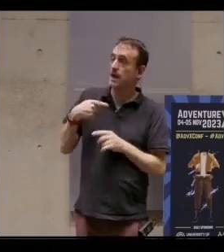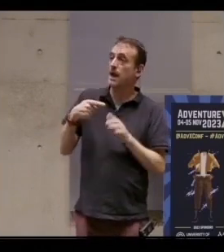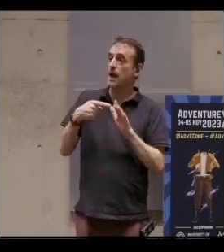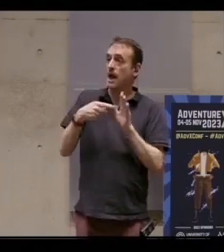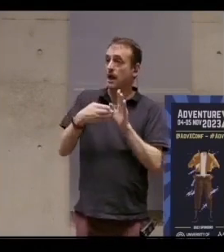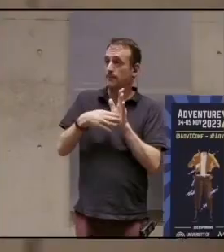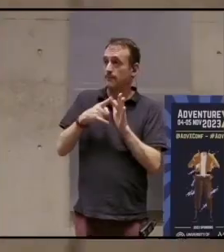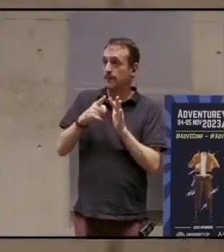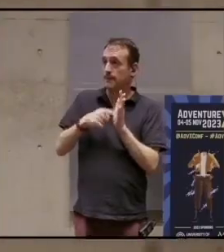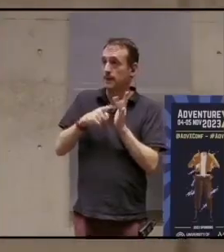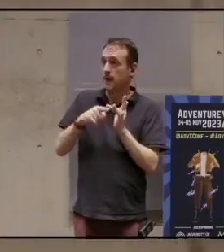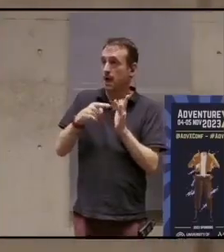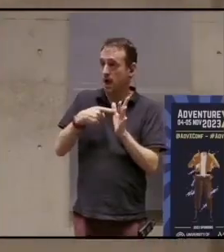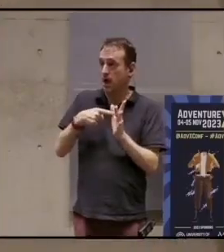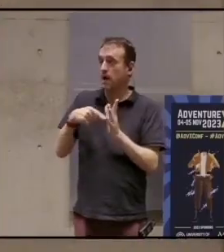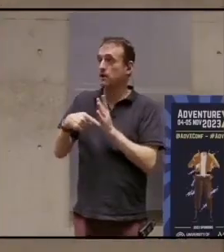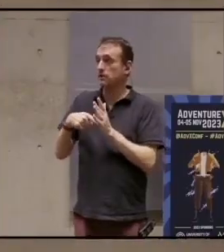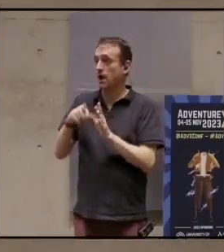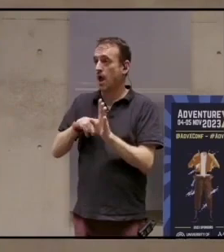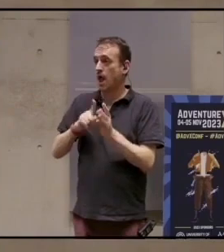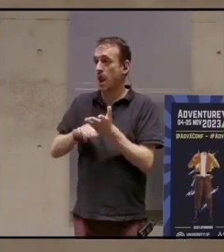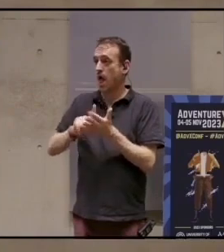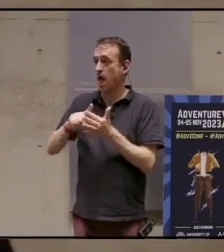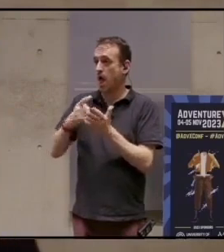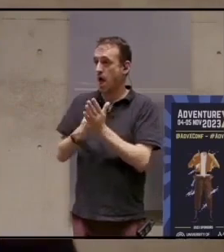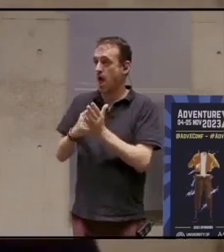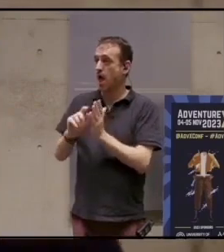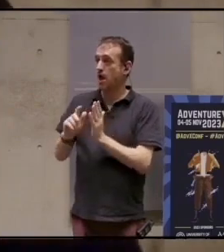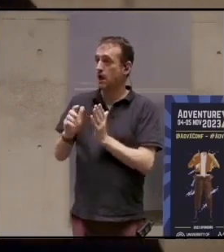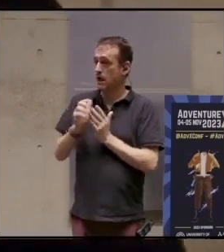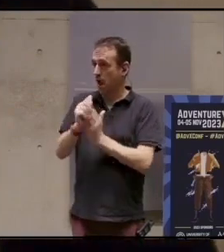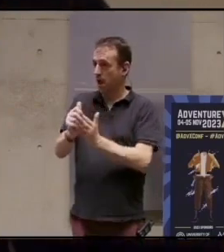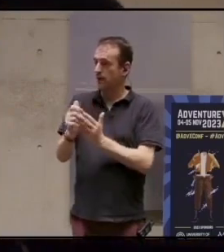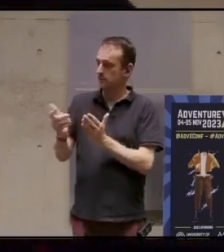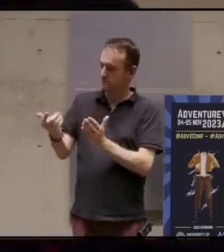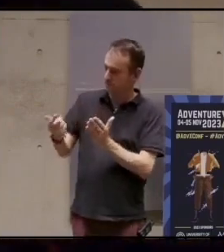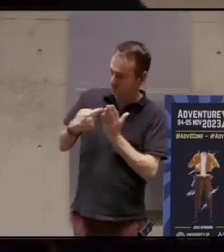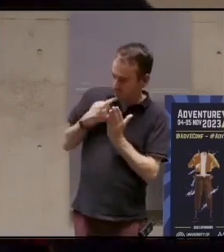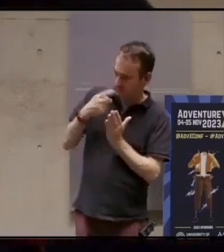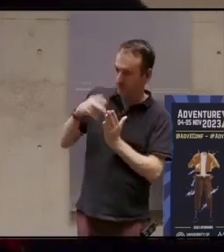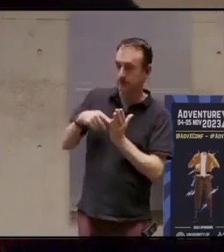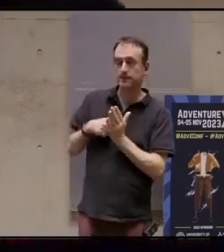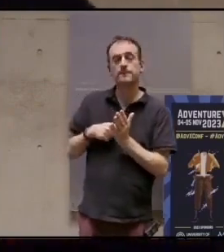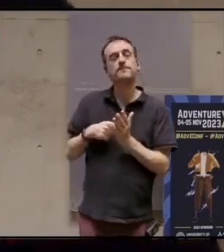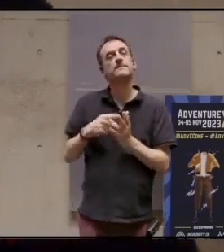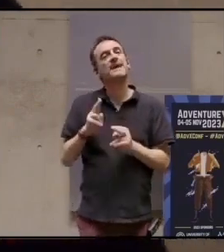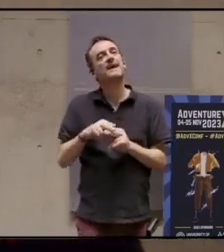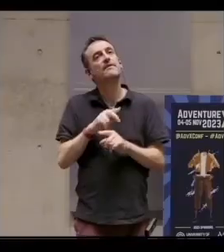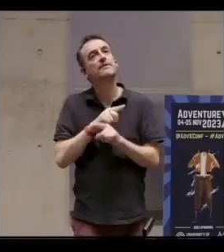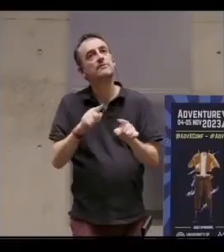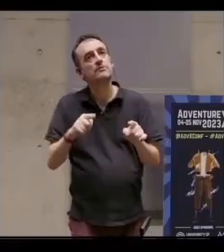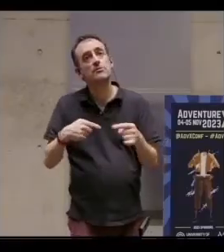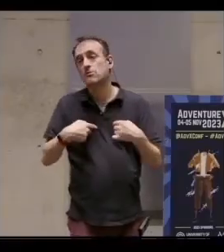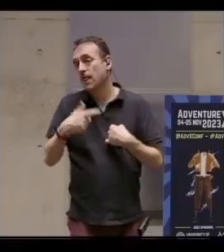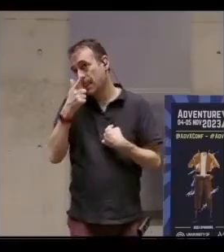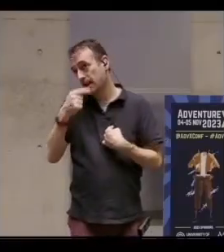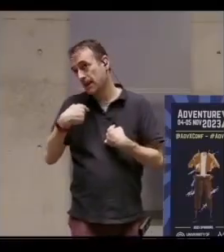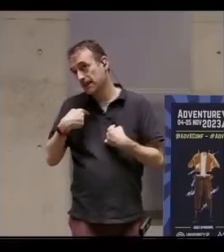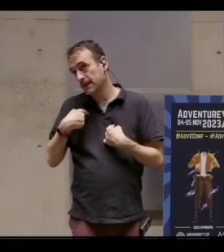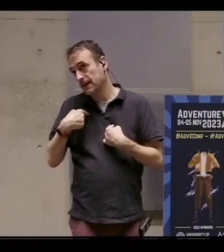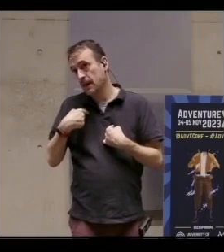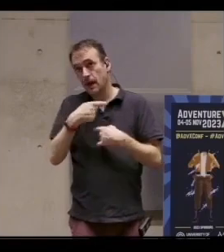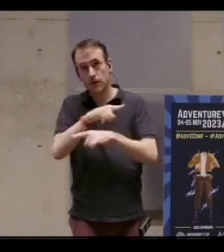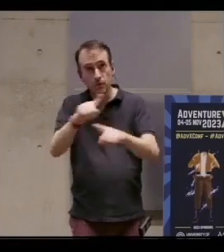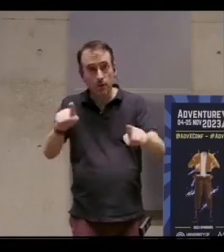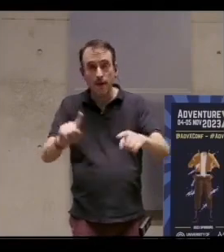voice actors. For extra credit, if you don't think you'll be as lucky as I was, and you still have not had your